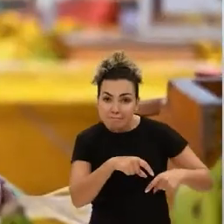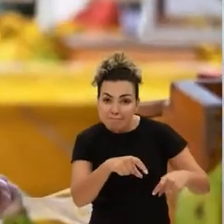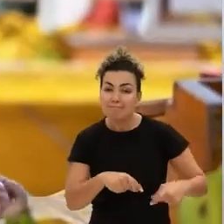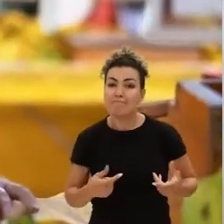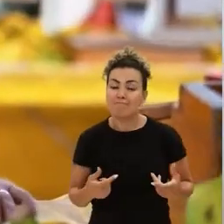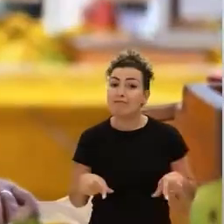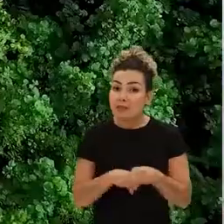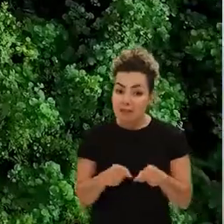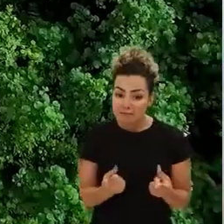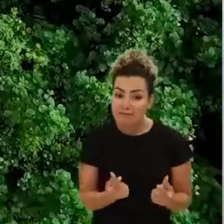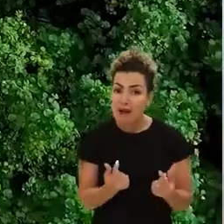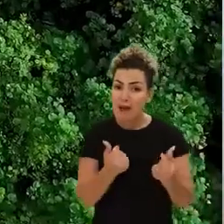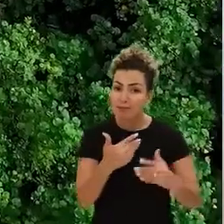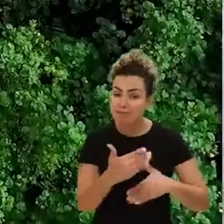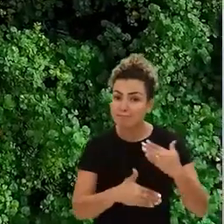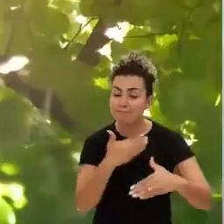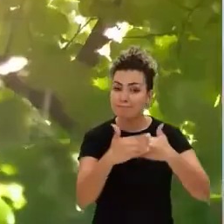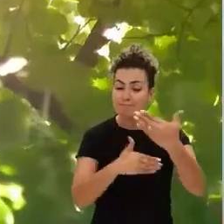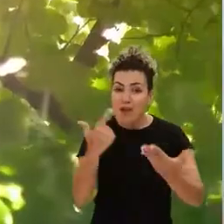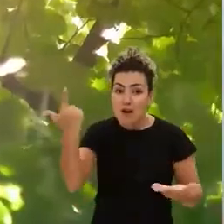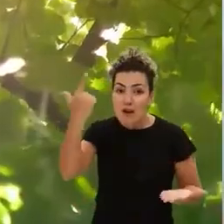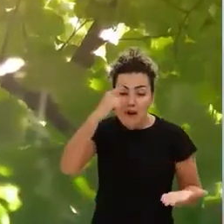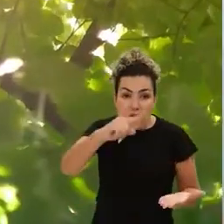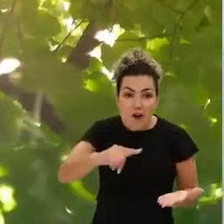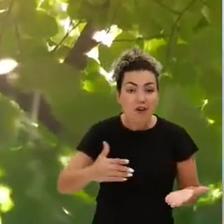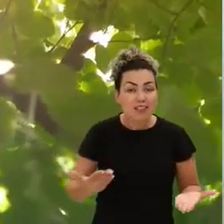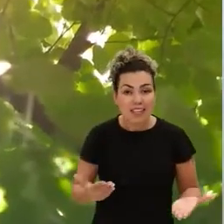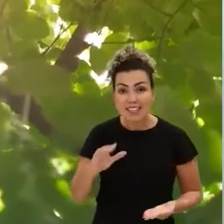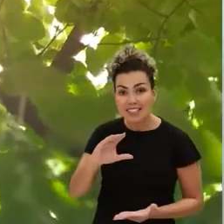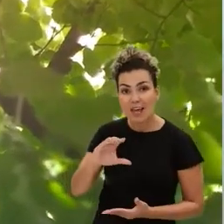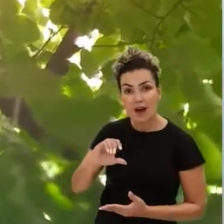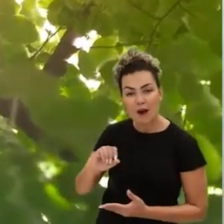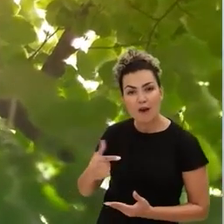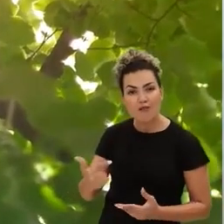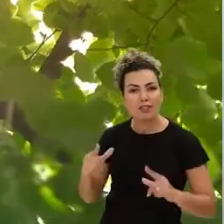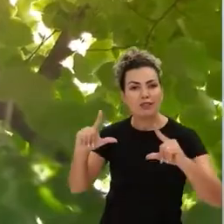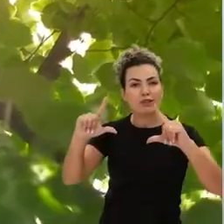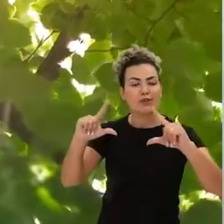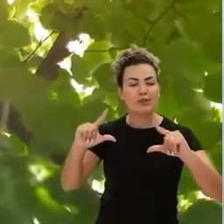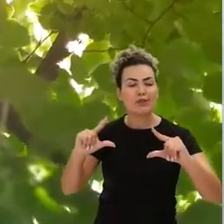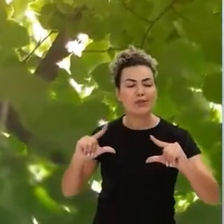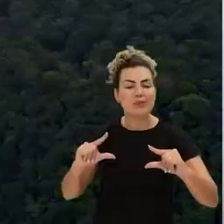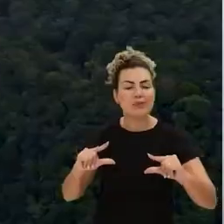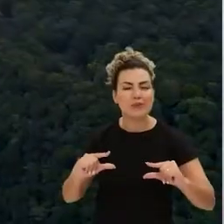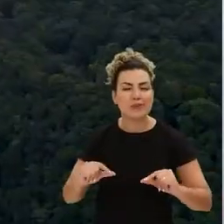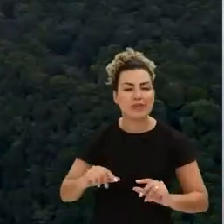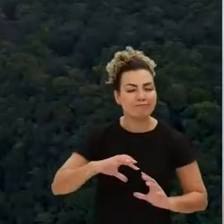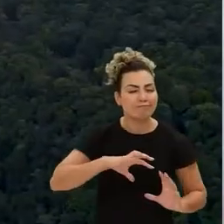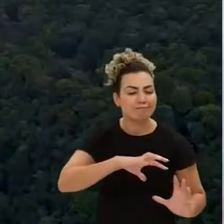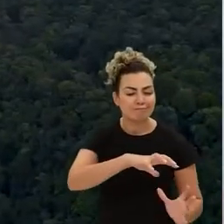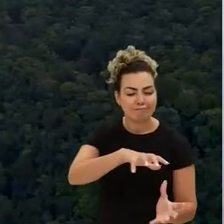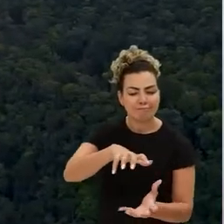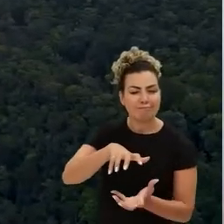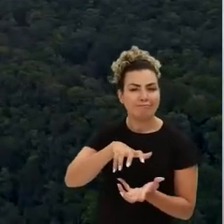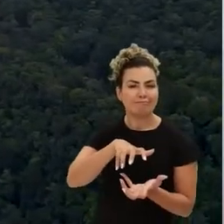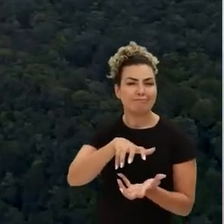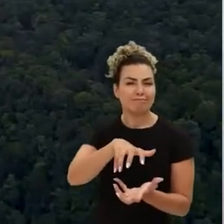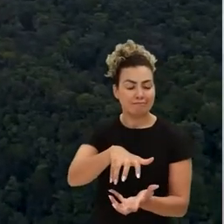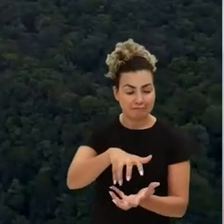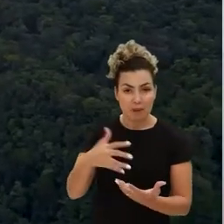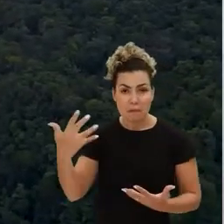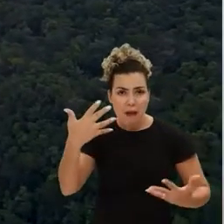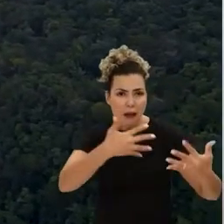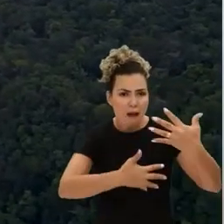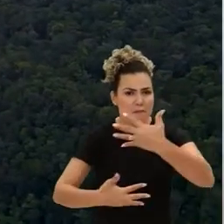renda. E faz tudo isso capturando carbono e resfriando a terra. Arco da